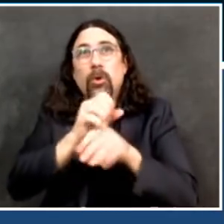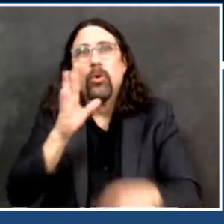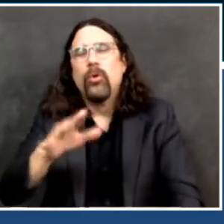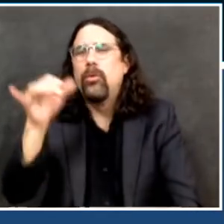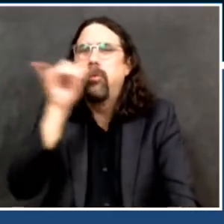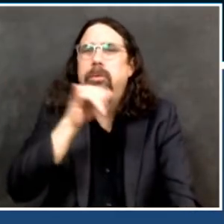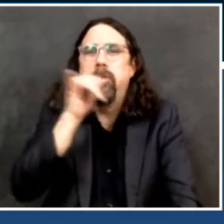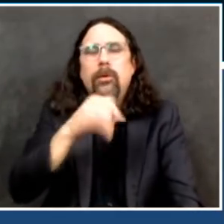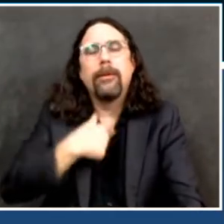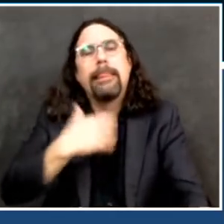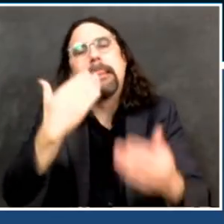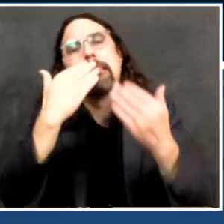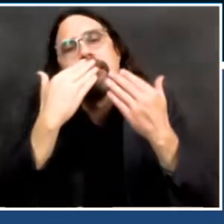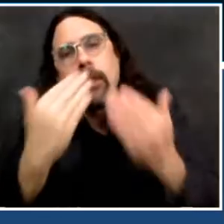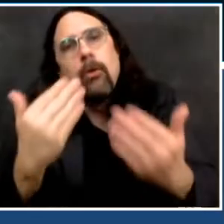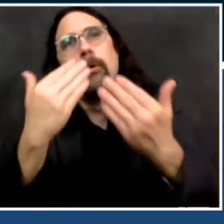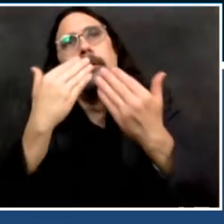fight.